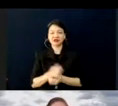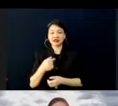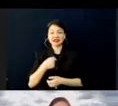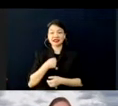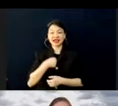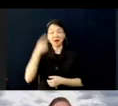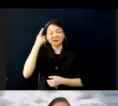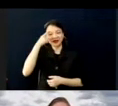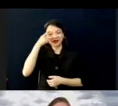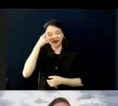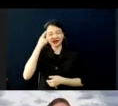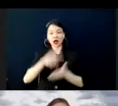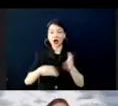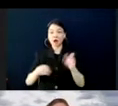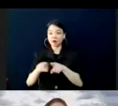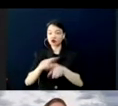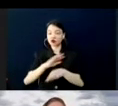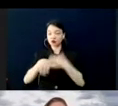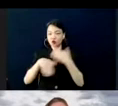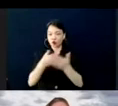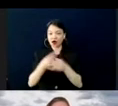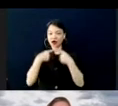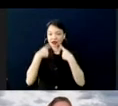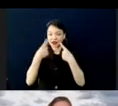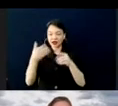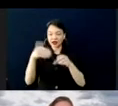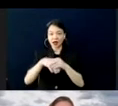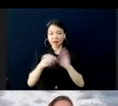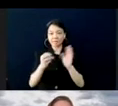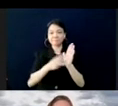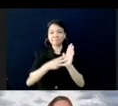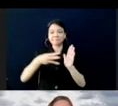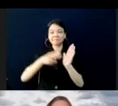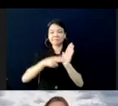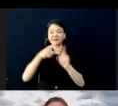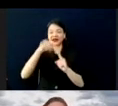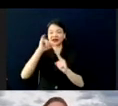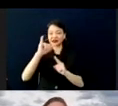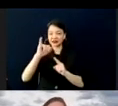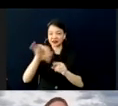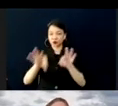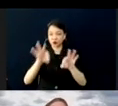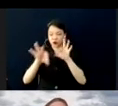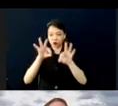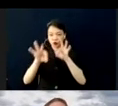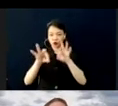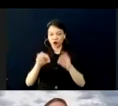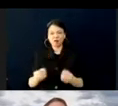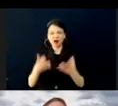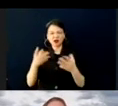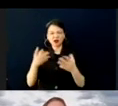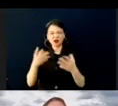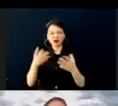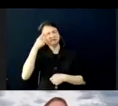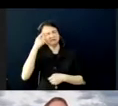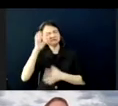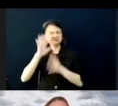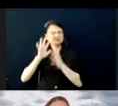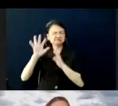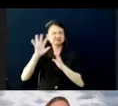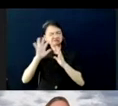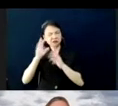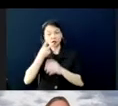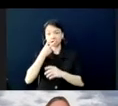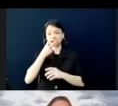the Menti box kind of gets to part of, you know, there's a lot of concern about trust and fraud, but there's also this question about